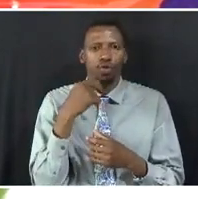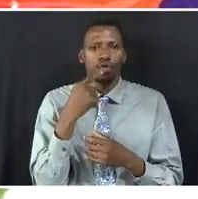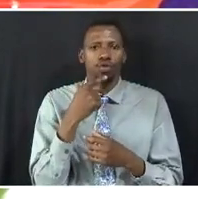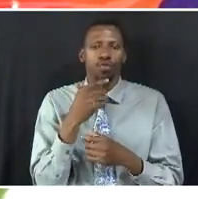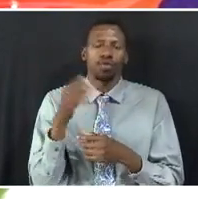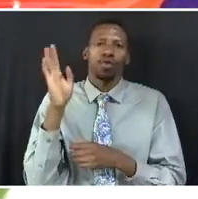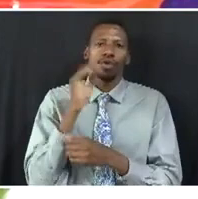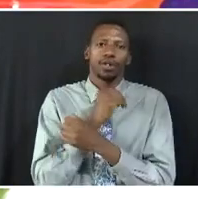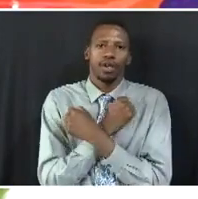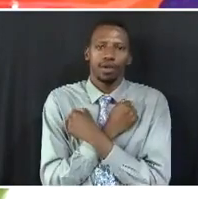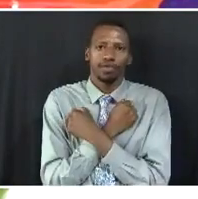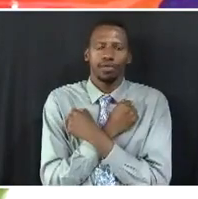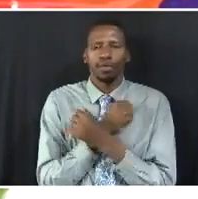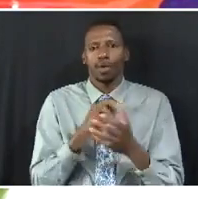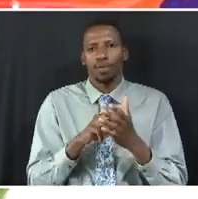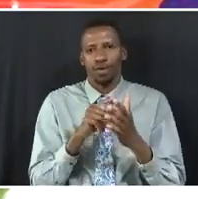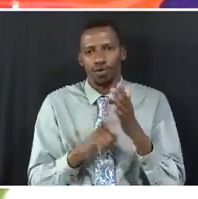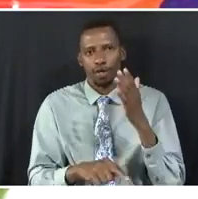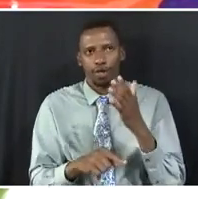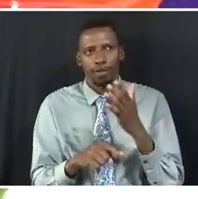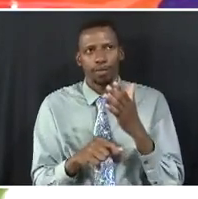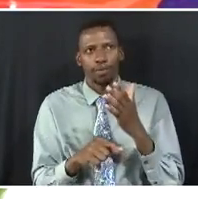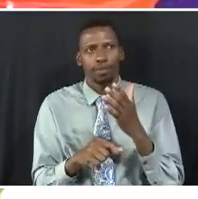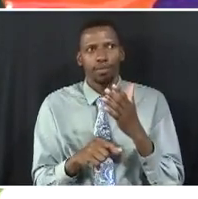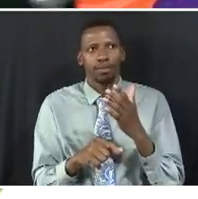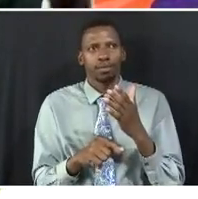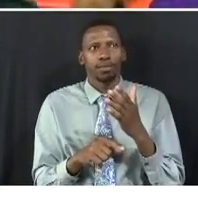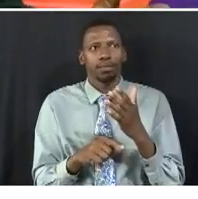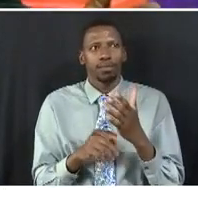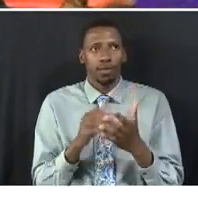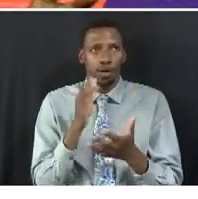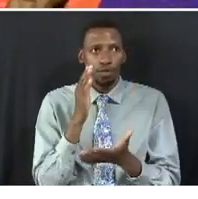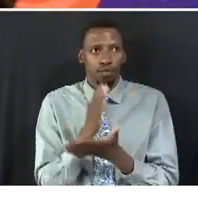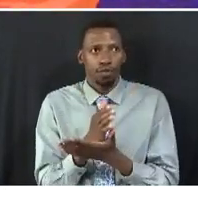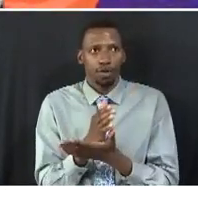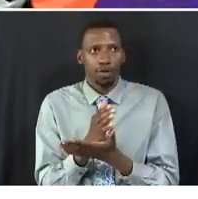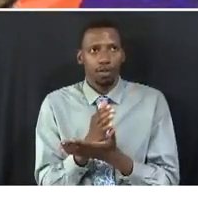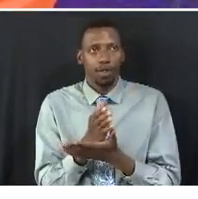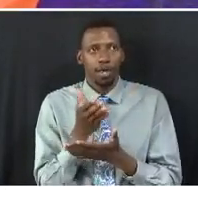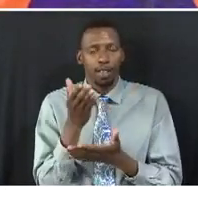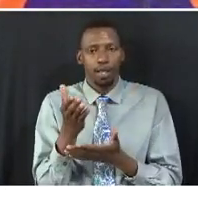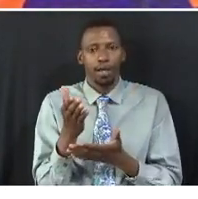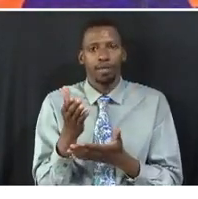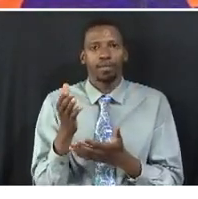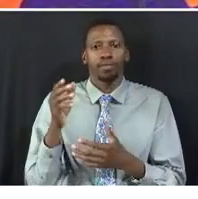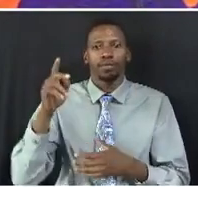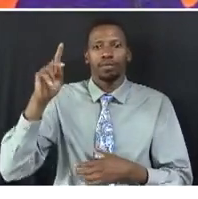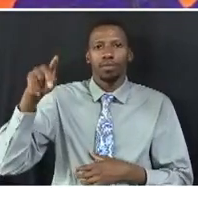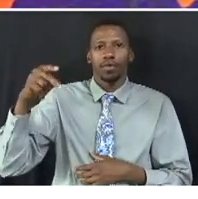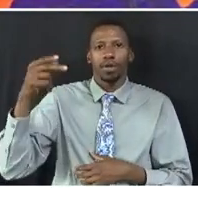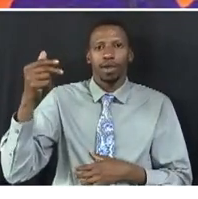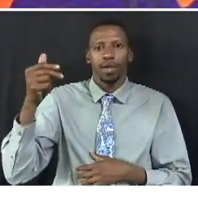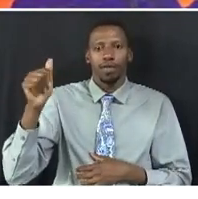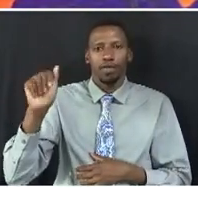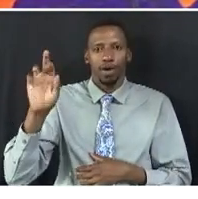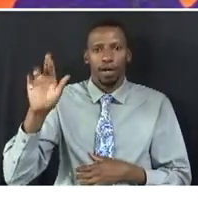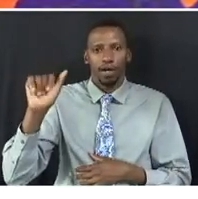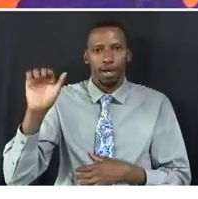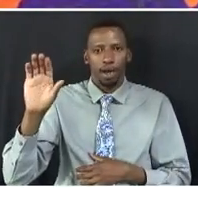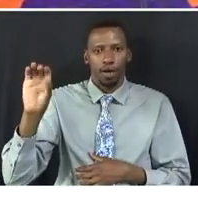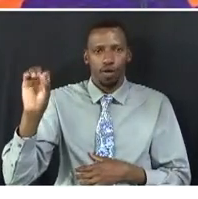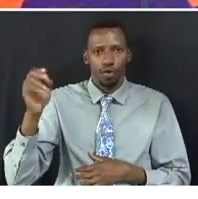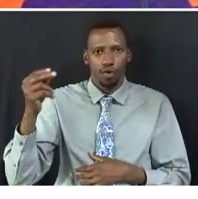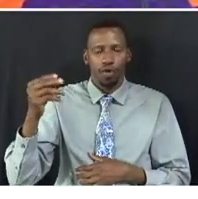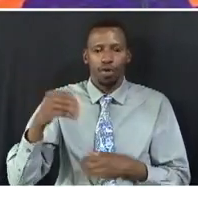of God. And so, in spite of the fact that the Pharaoh had given an order